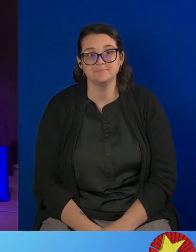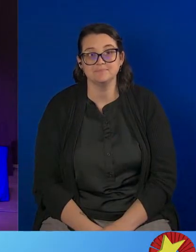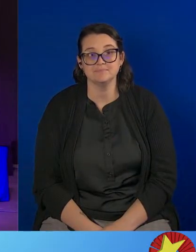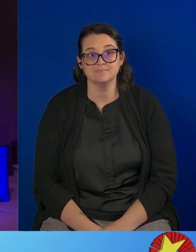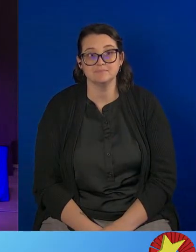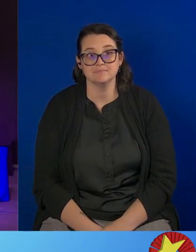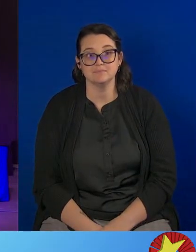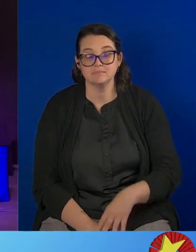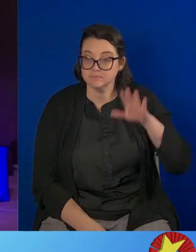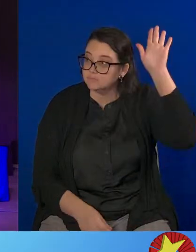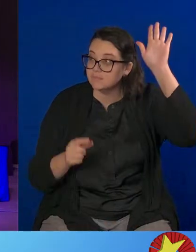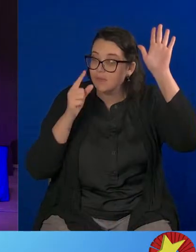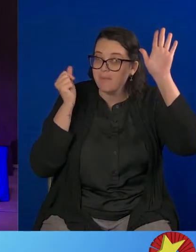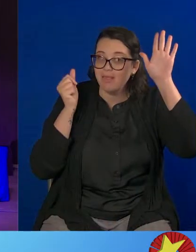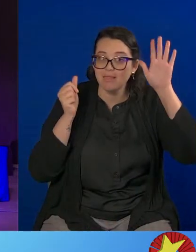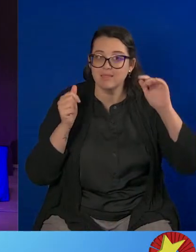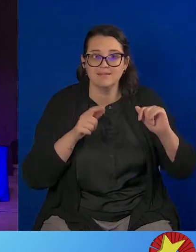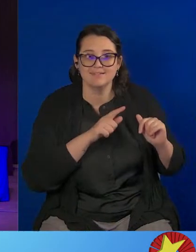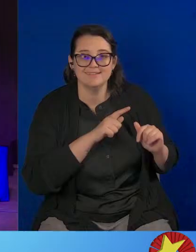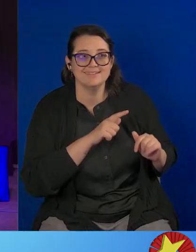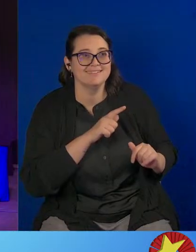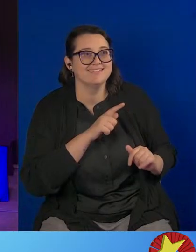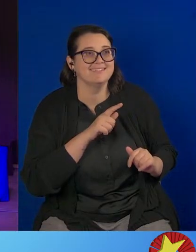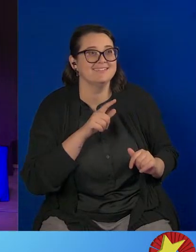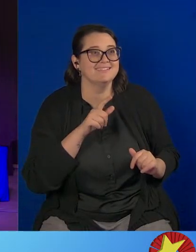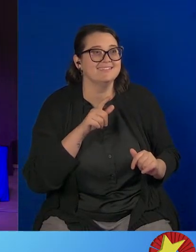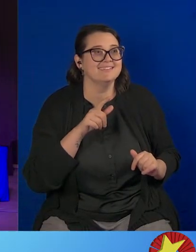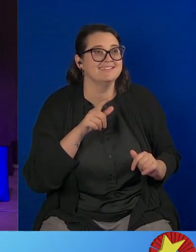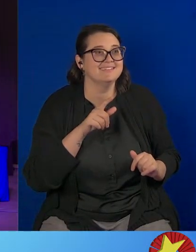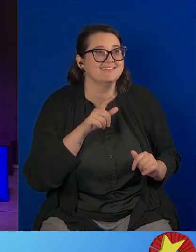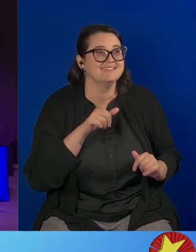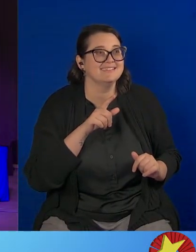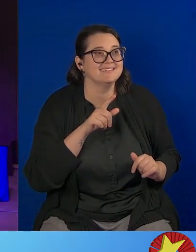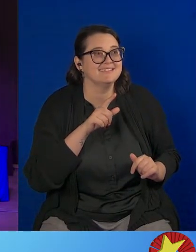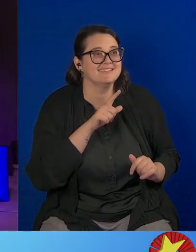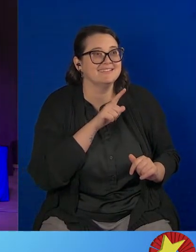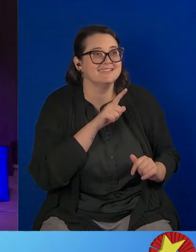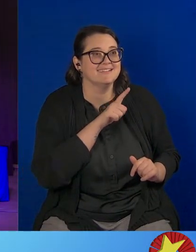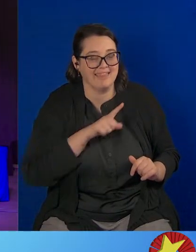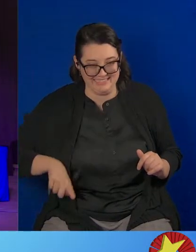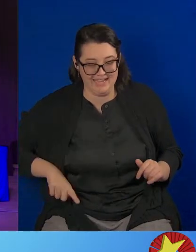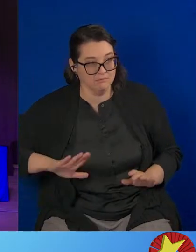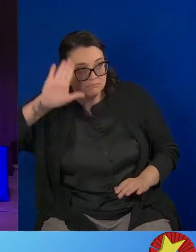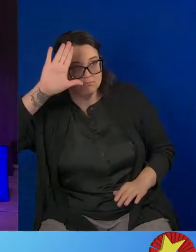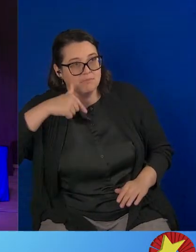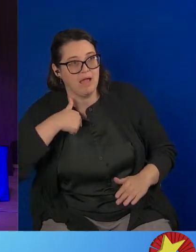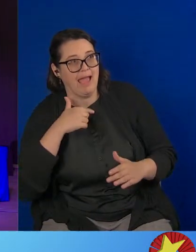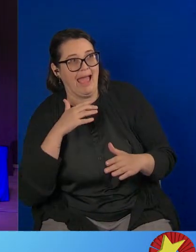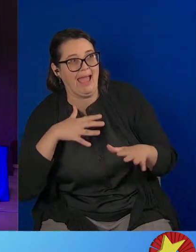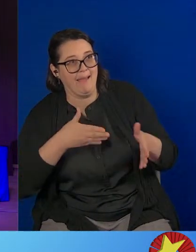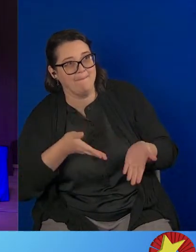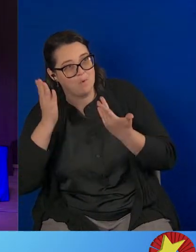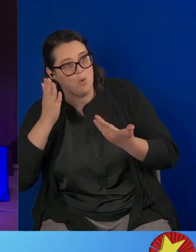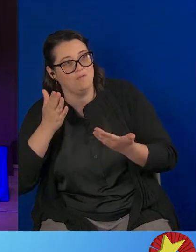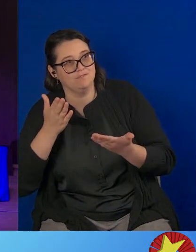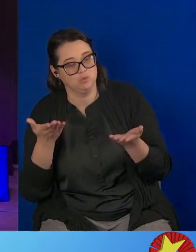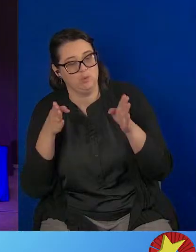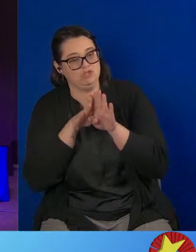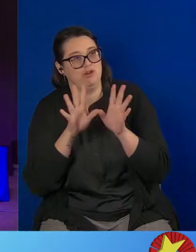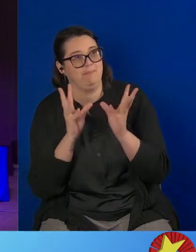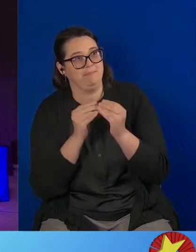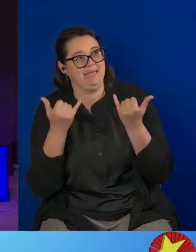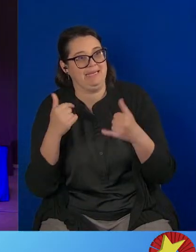This is Bill. I move to adjourn the meeting. This is Linda. It's currently 6:58 p.m.